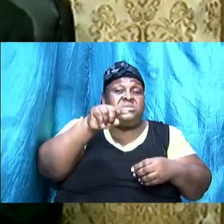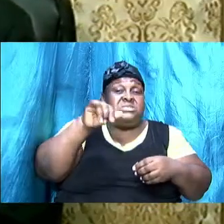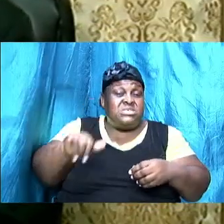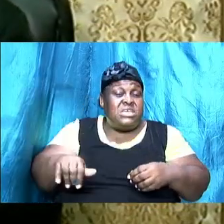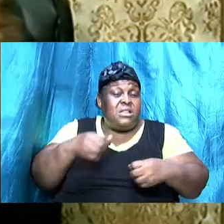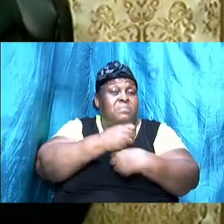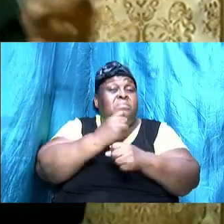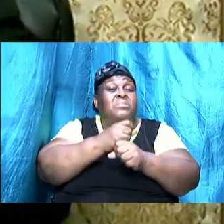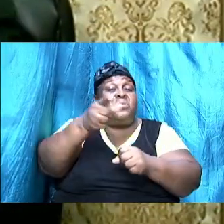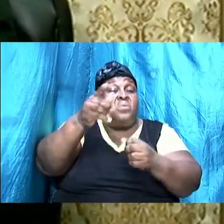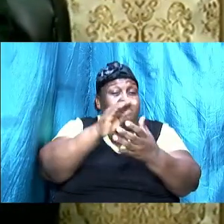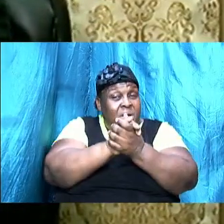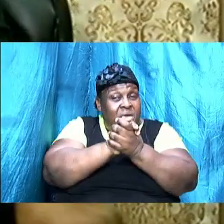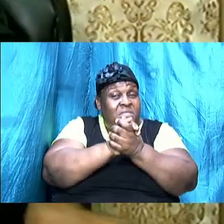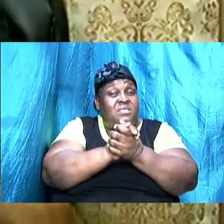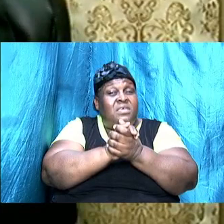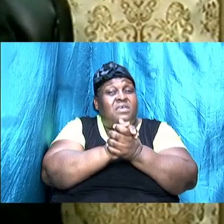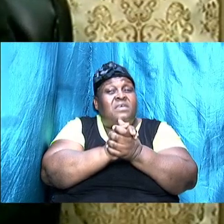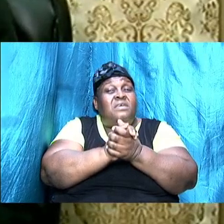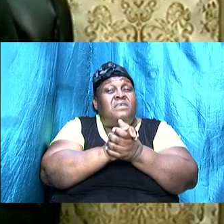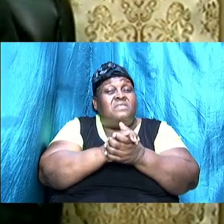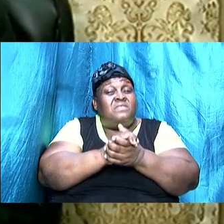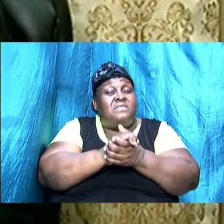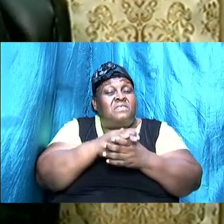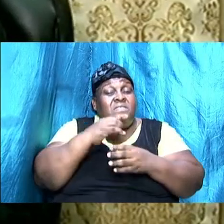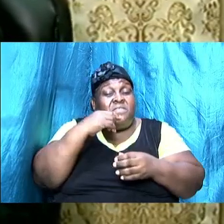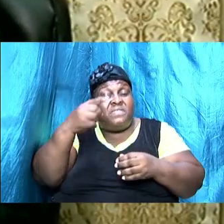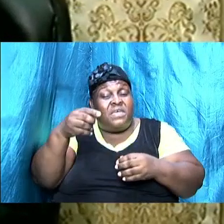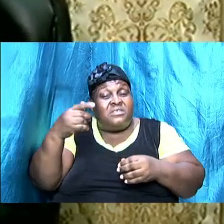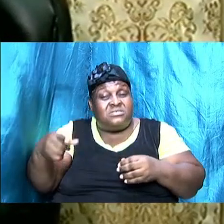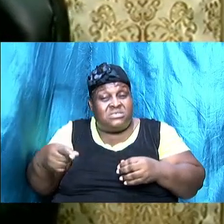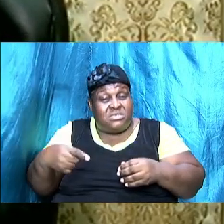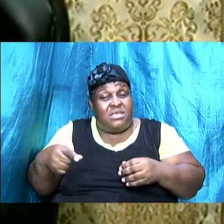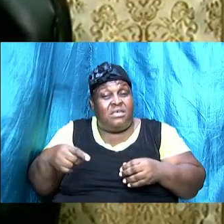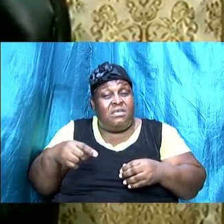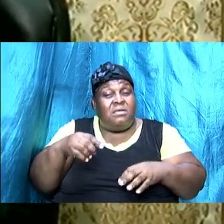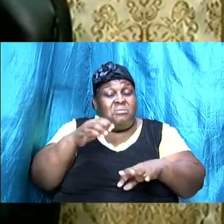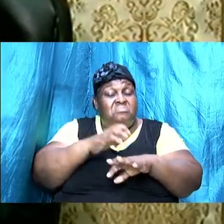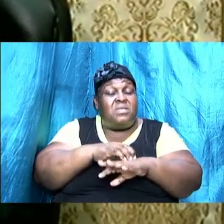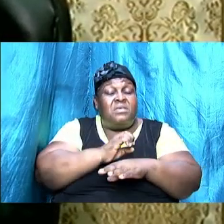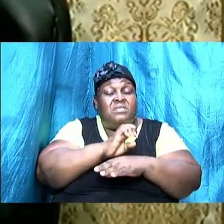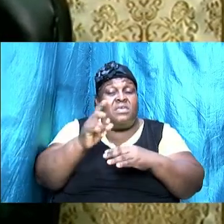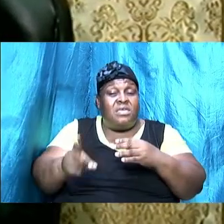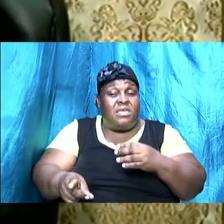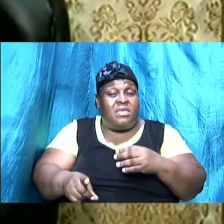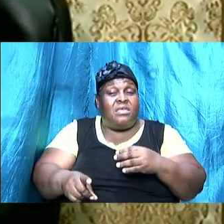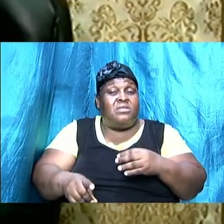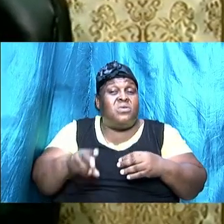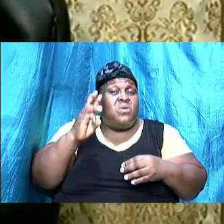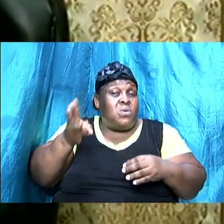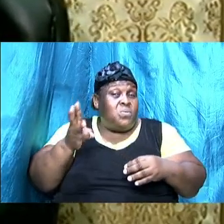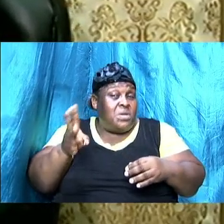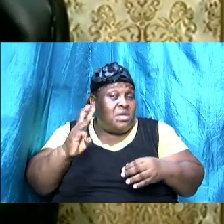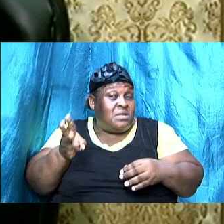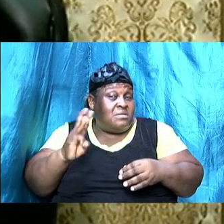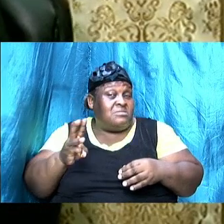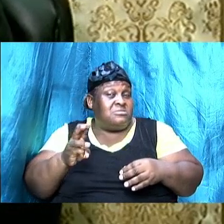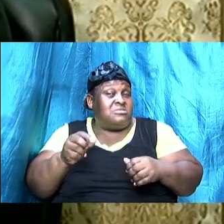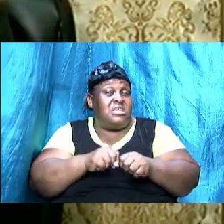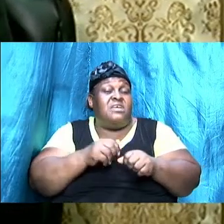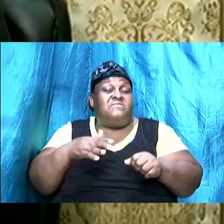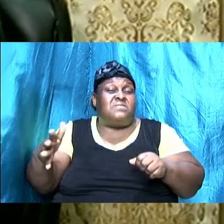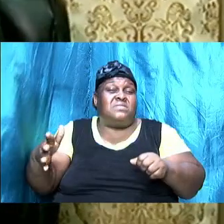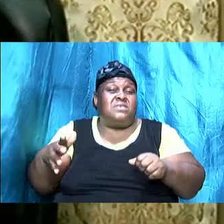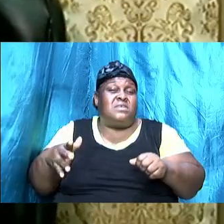at the end, having witnessed everything, whom God has joined together, let no man put asunder.